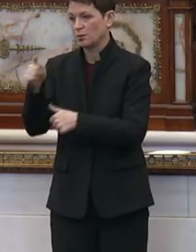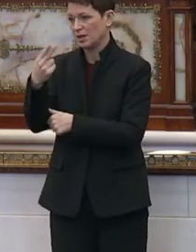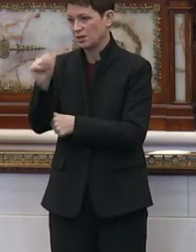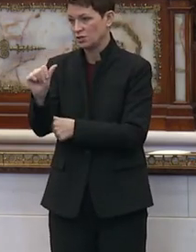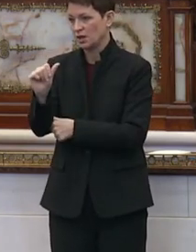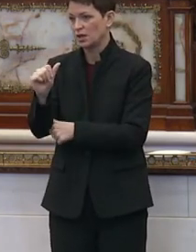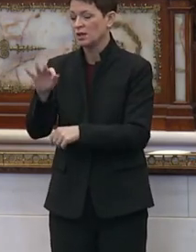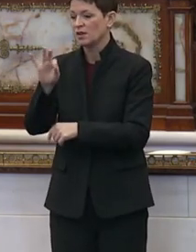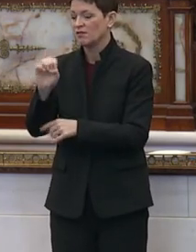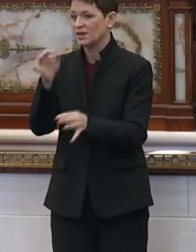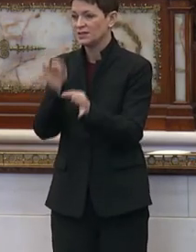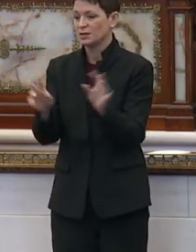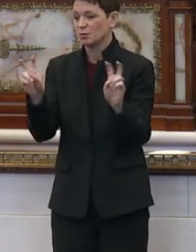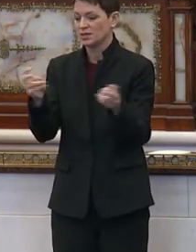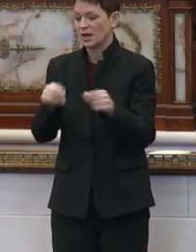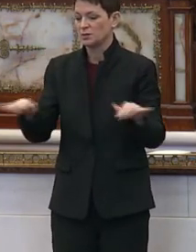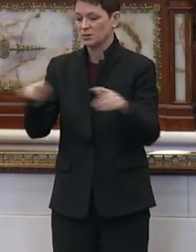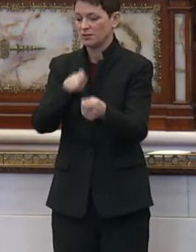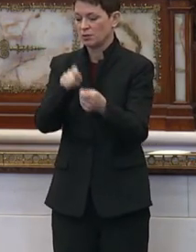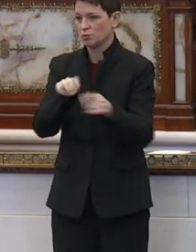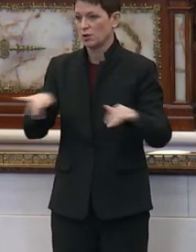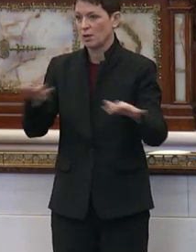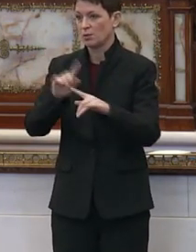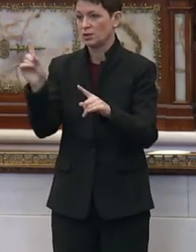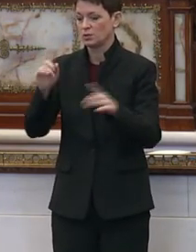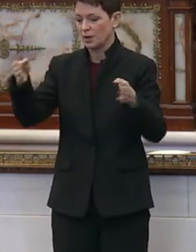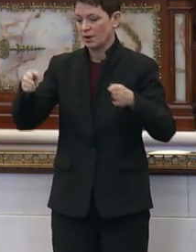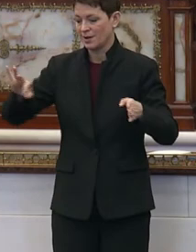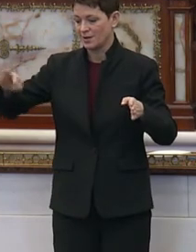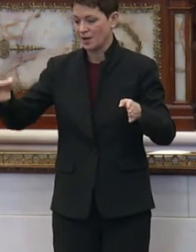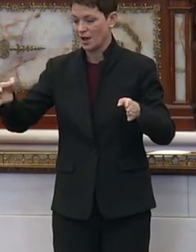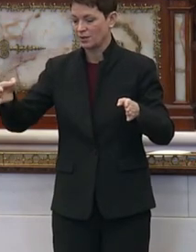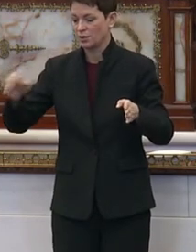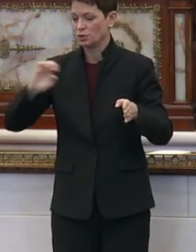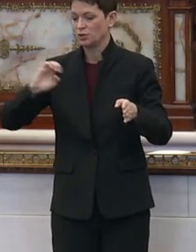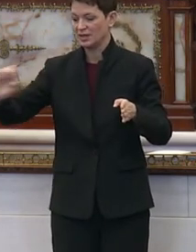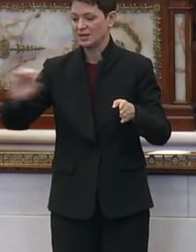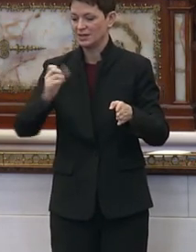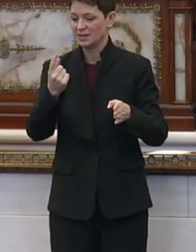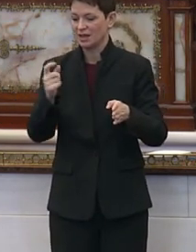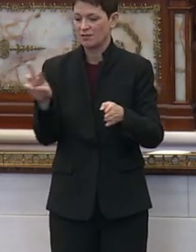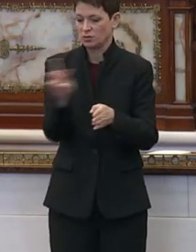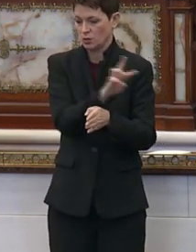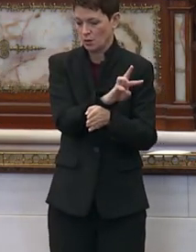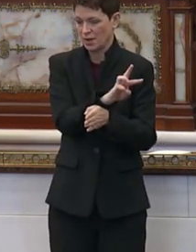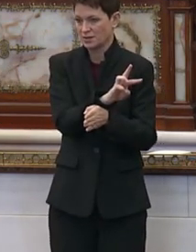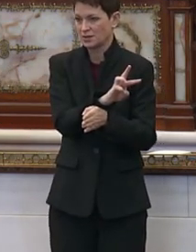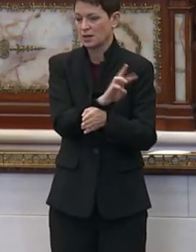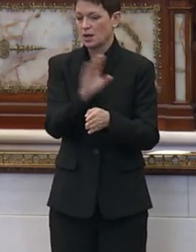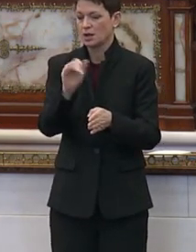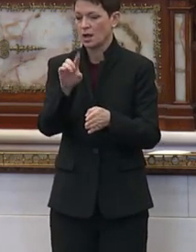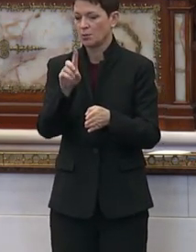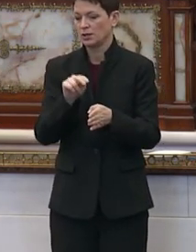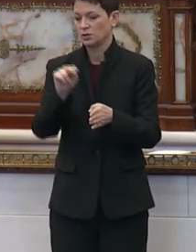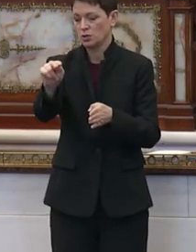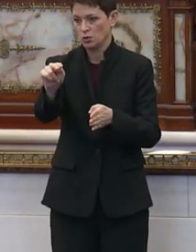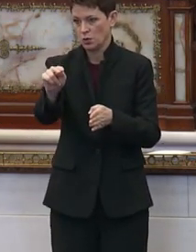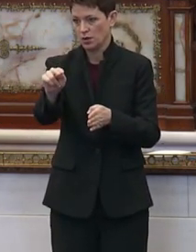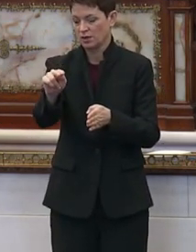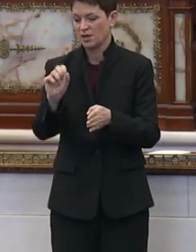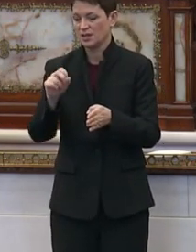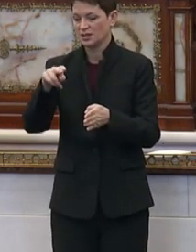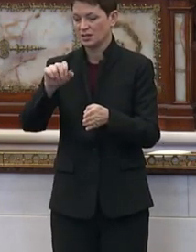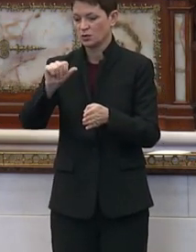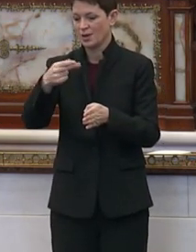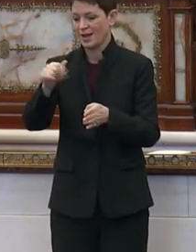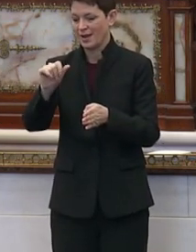acquire fee simple title to certain properties located in the vicinity of 9th Street to the east, 11th Street to the west, Cumberland Street to the north, and